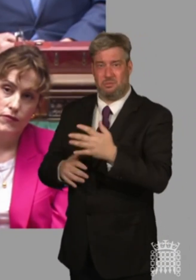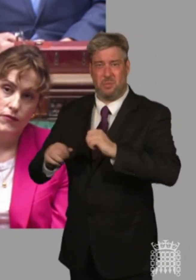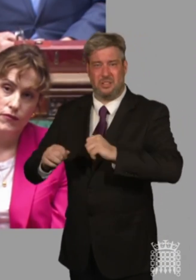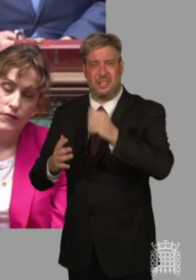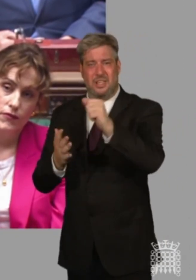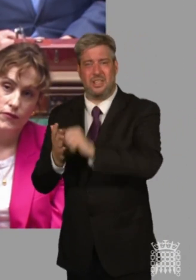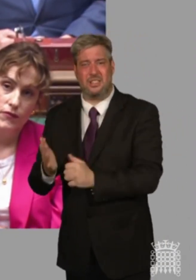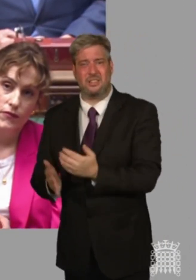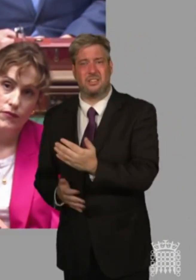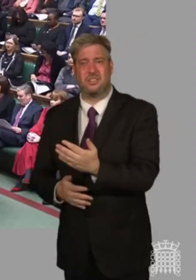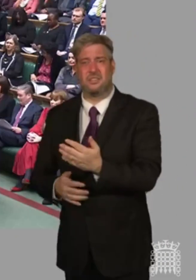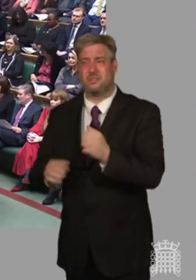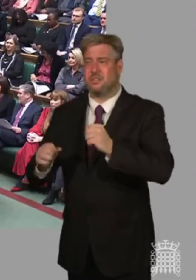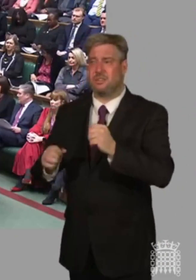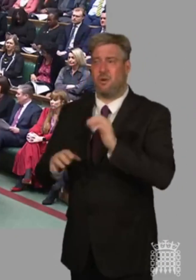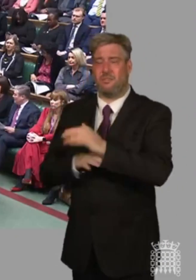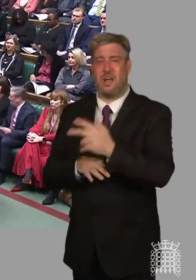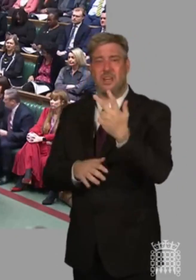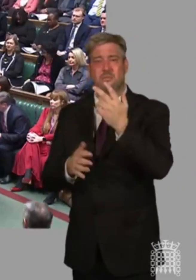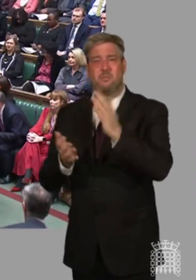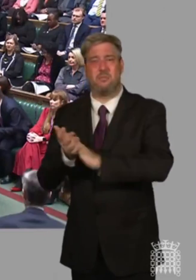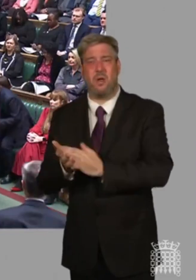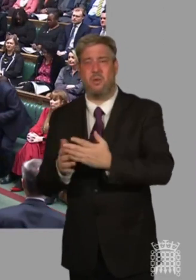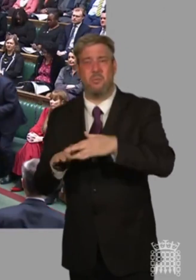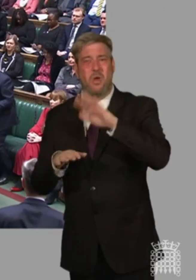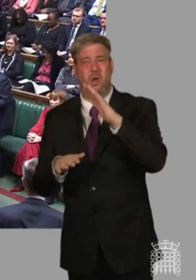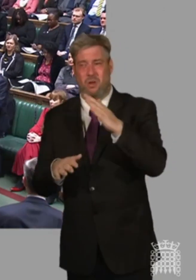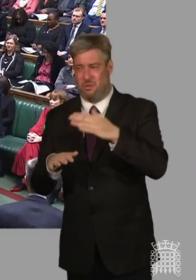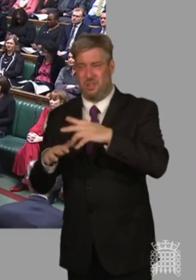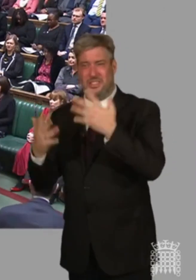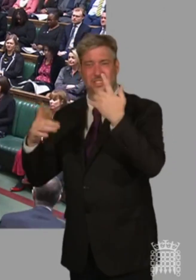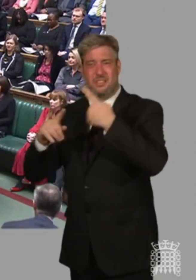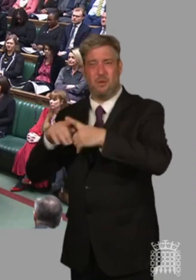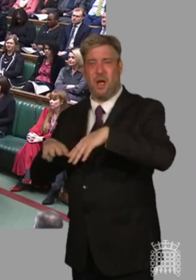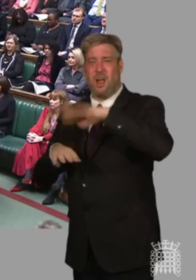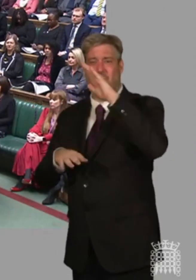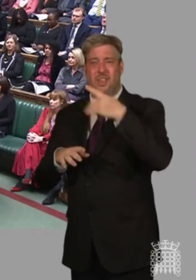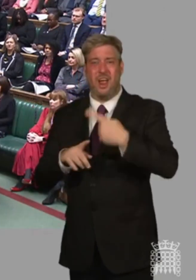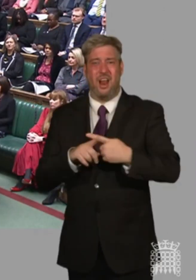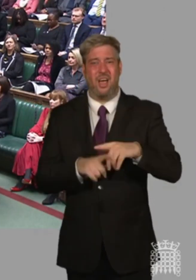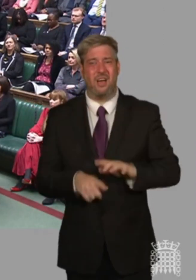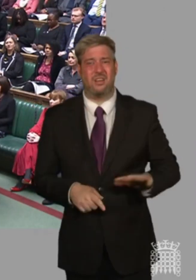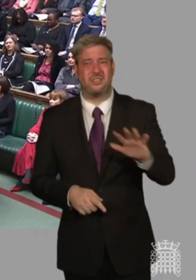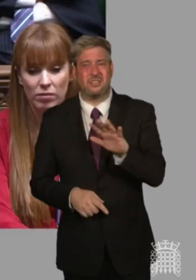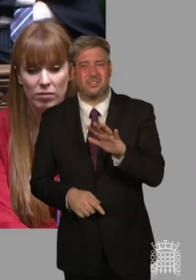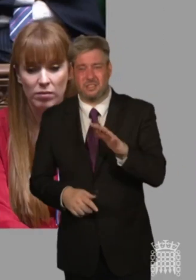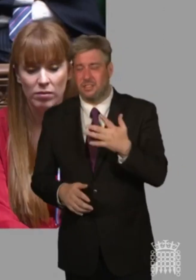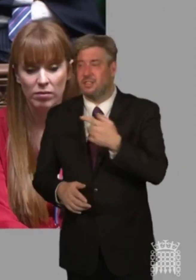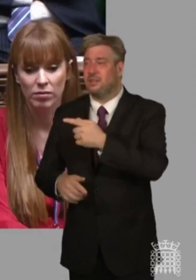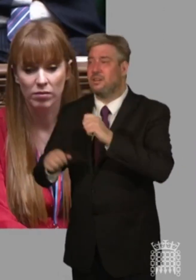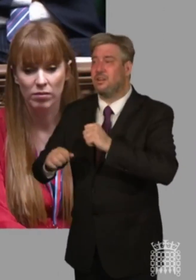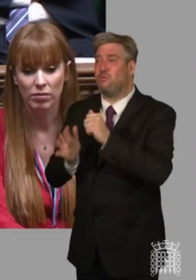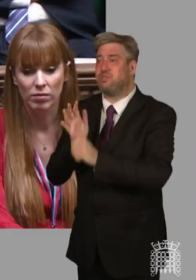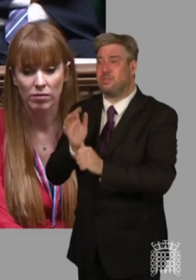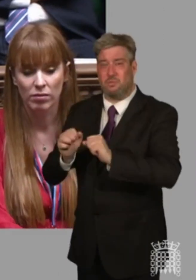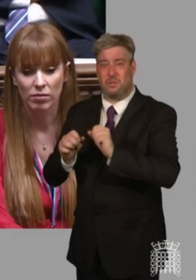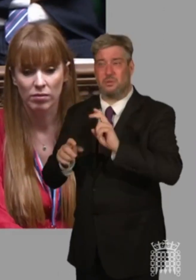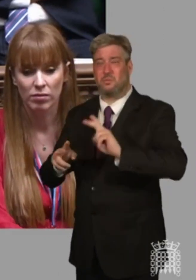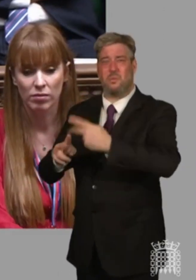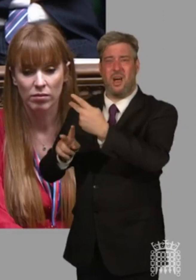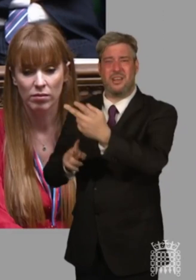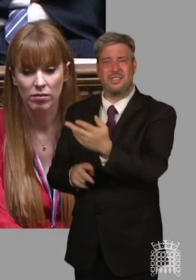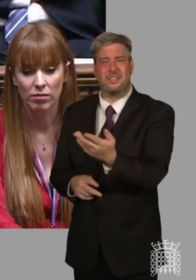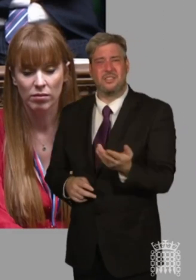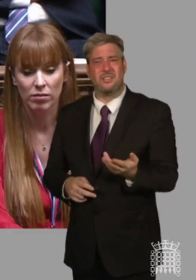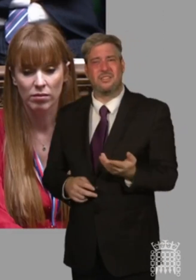will never let them do that here. Keir Starmer. Mr. Speaker, when he admitted that he'd failed on waiting